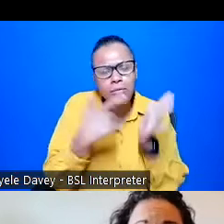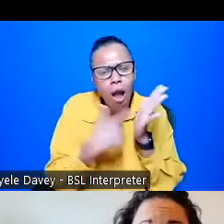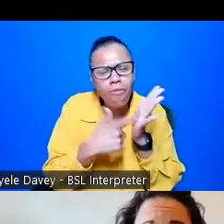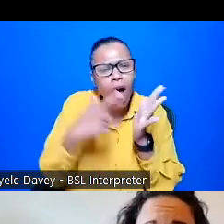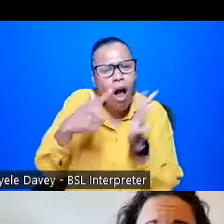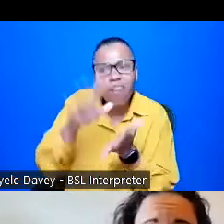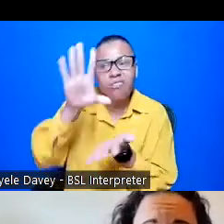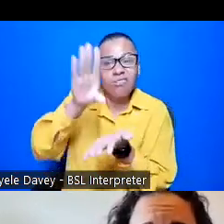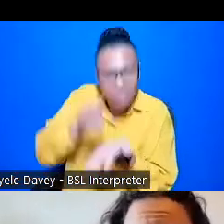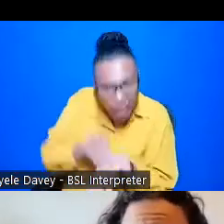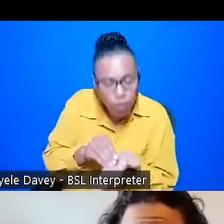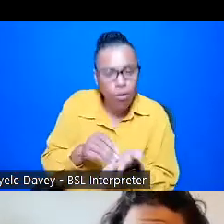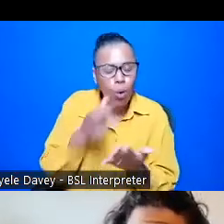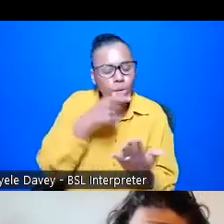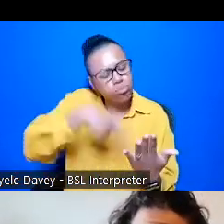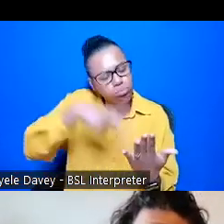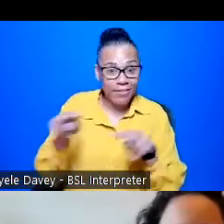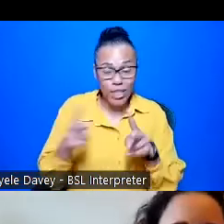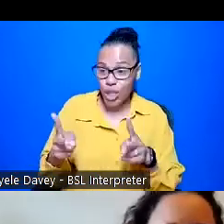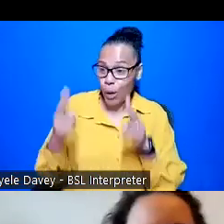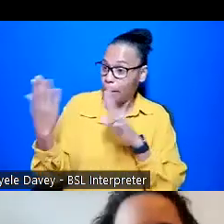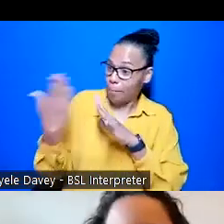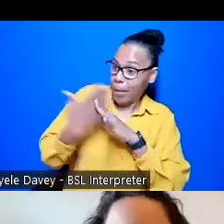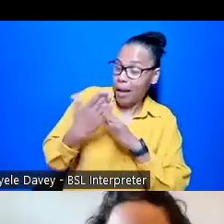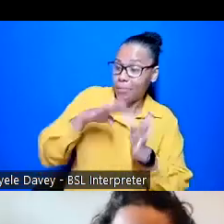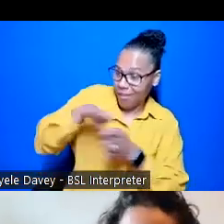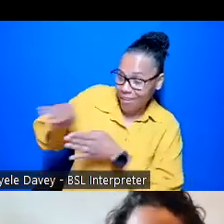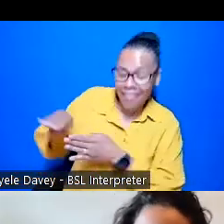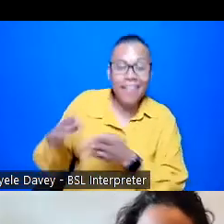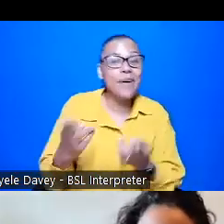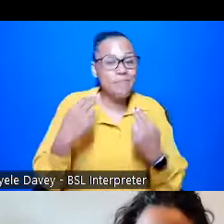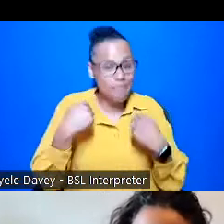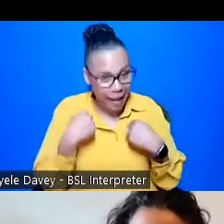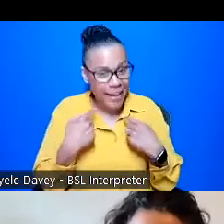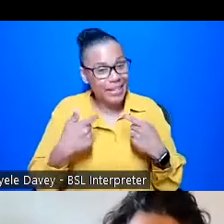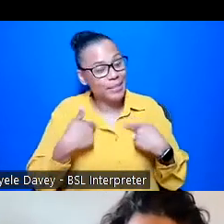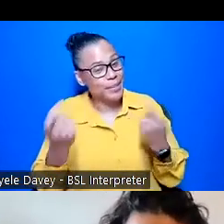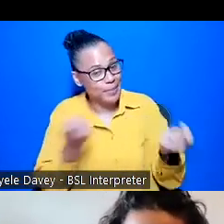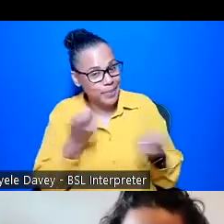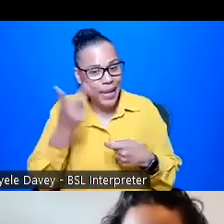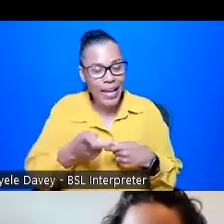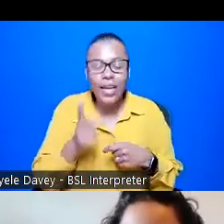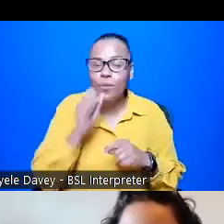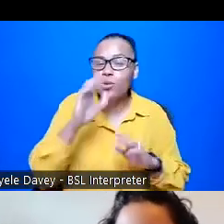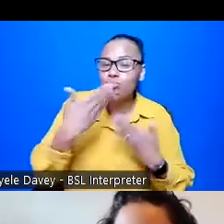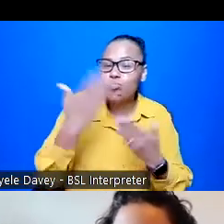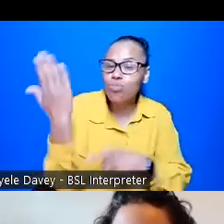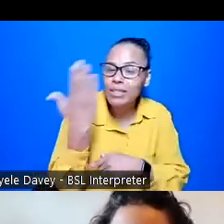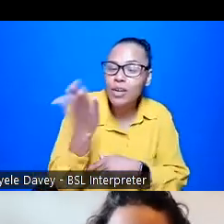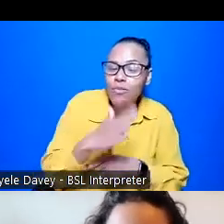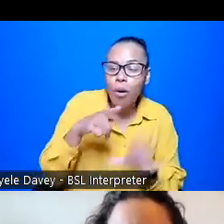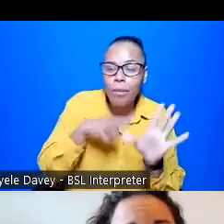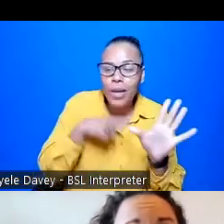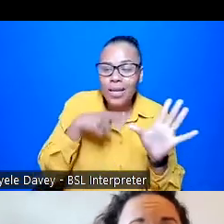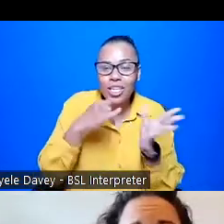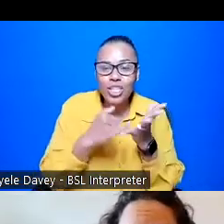and really get to grips with some of those figures. Now we're back. We're going to have a presentation from Yasmin Haroon, BEM,